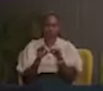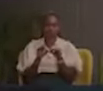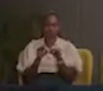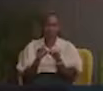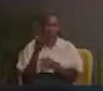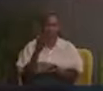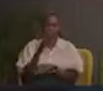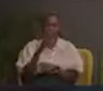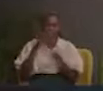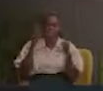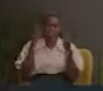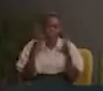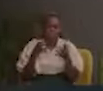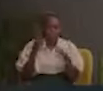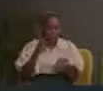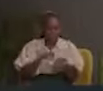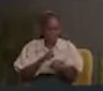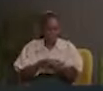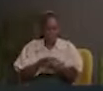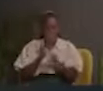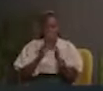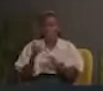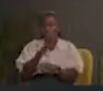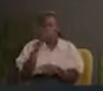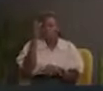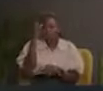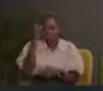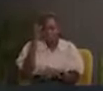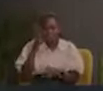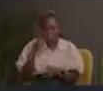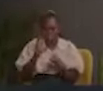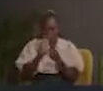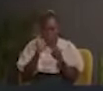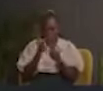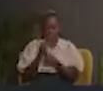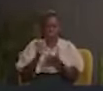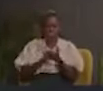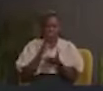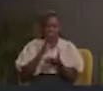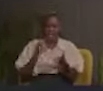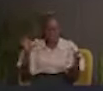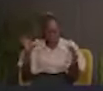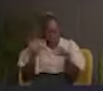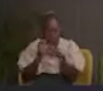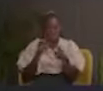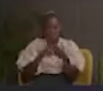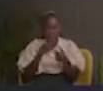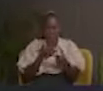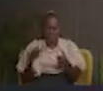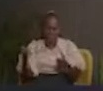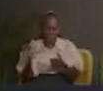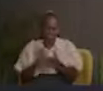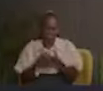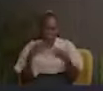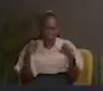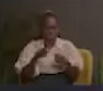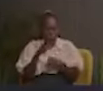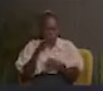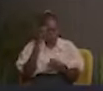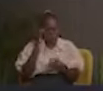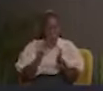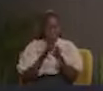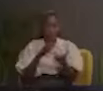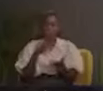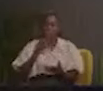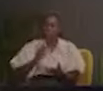There are many times, if you understand the conditions that are connected to the things that are ailing you, do you know? The Bible tells